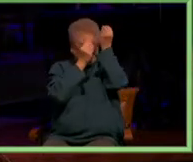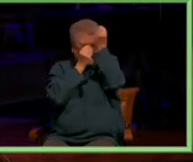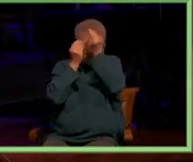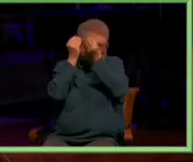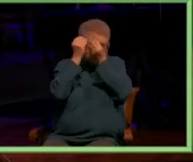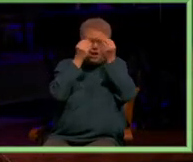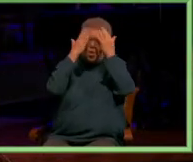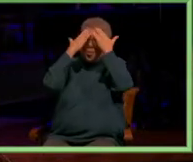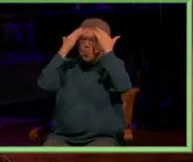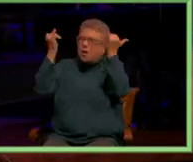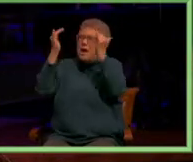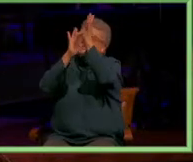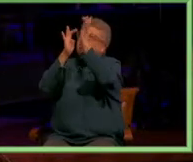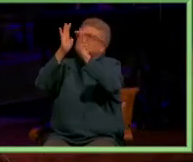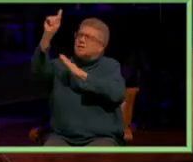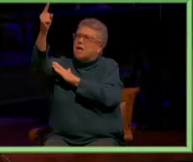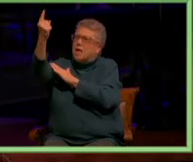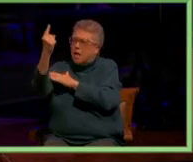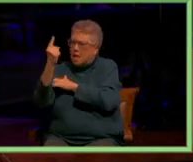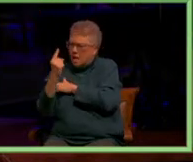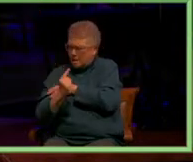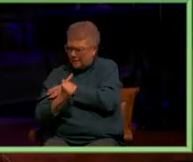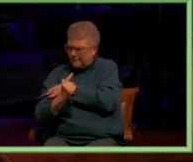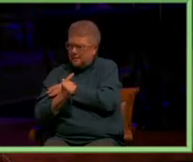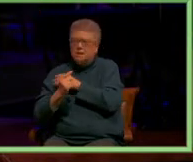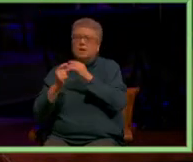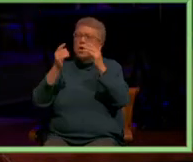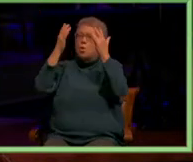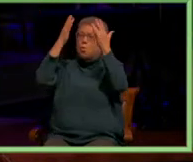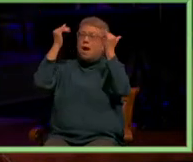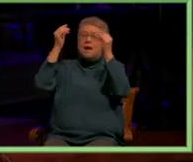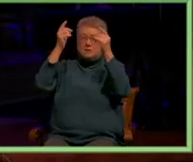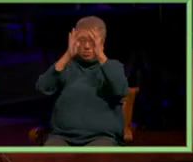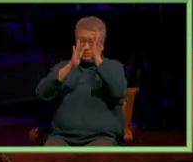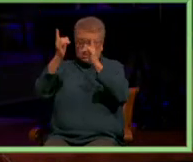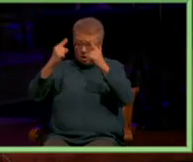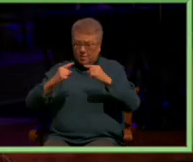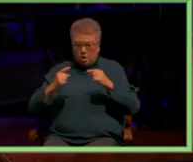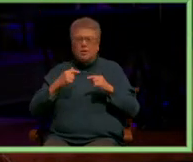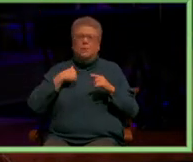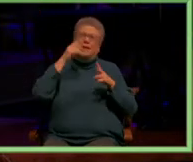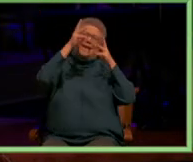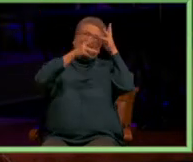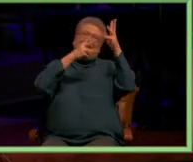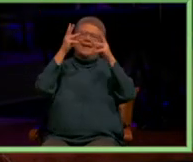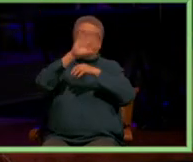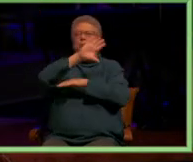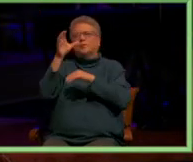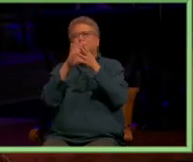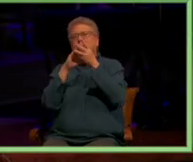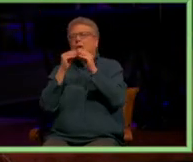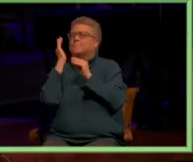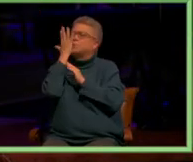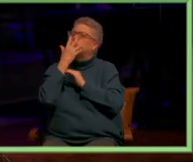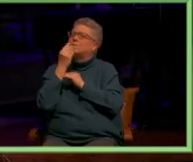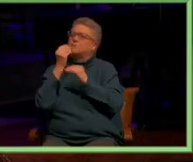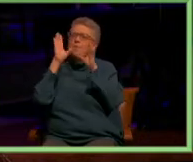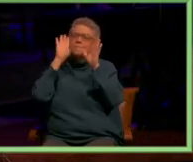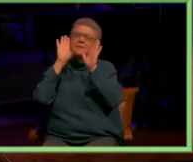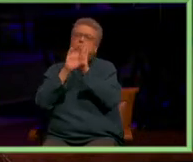Jesus came. Jesus did not come so we could recreate the Christmas story and have beautiful pictures of our